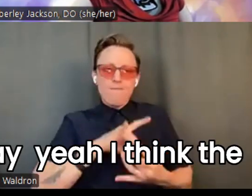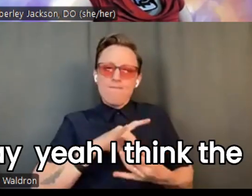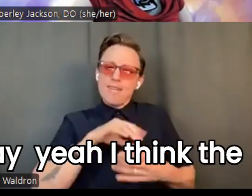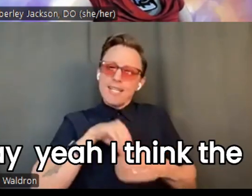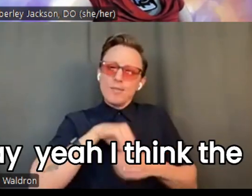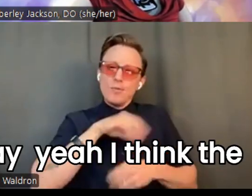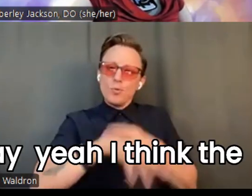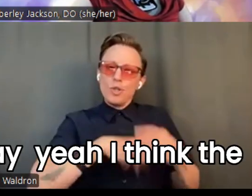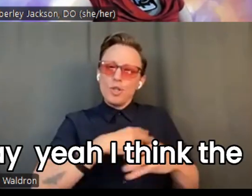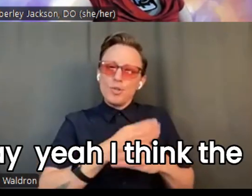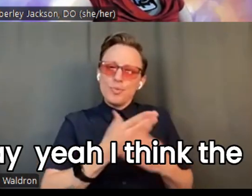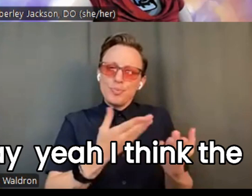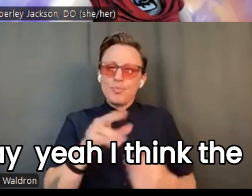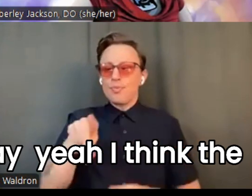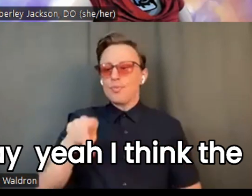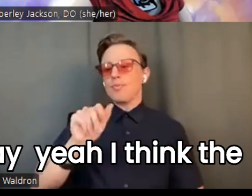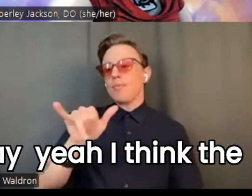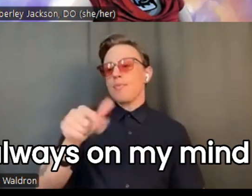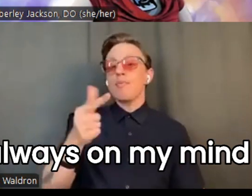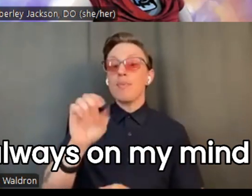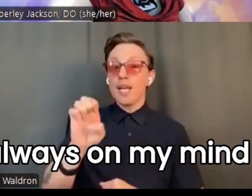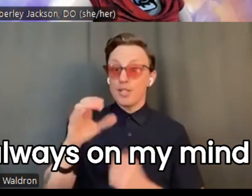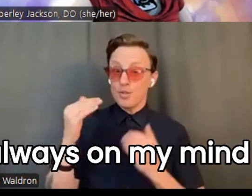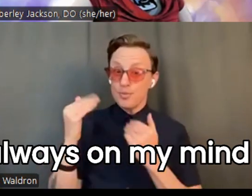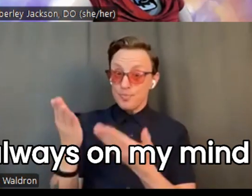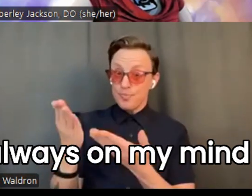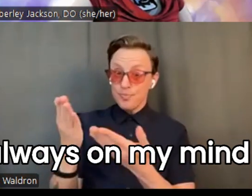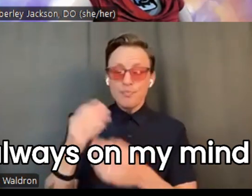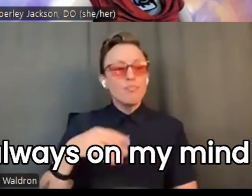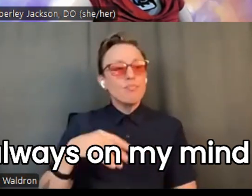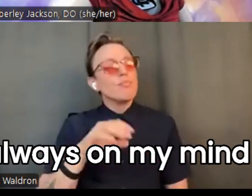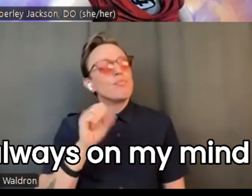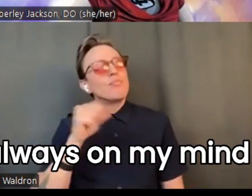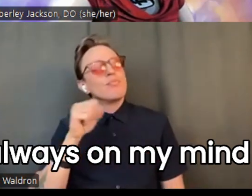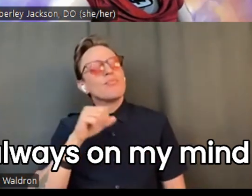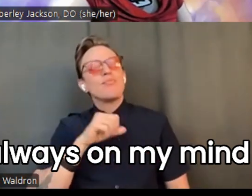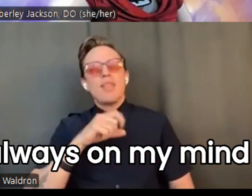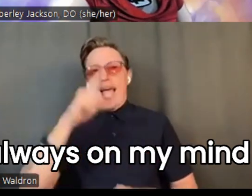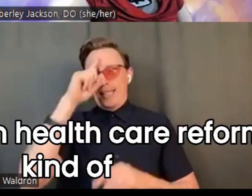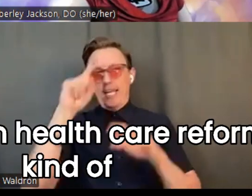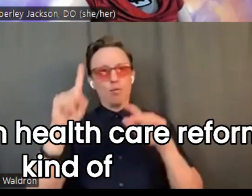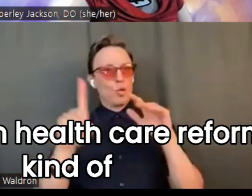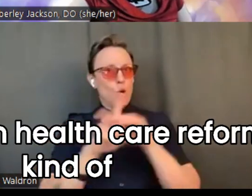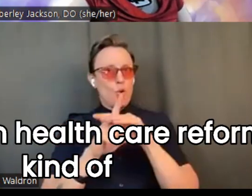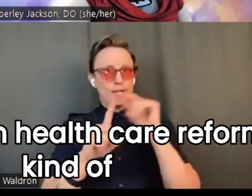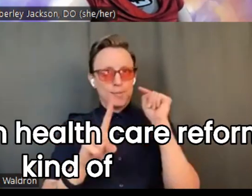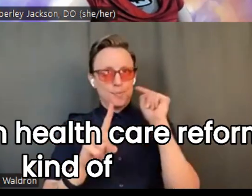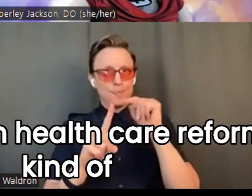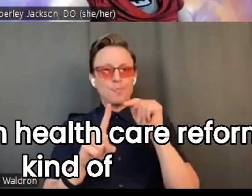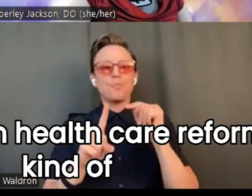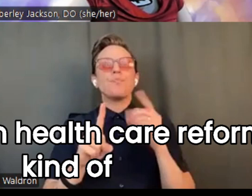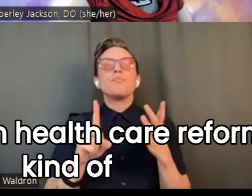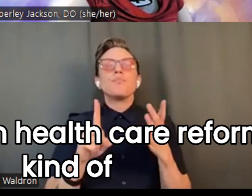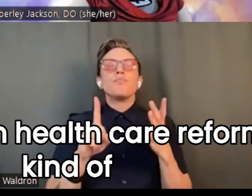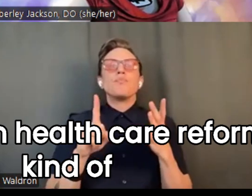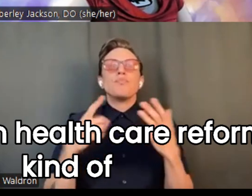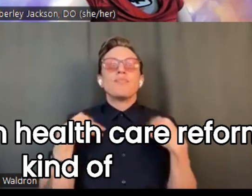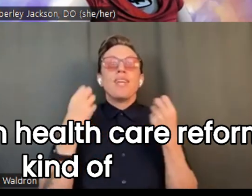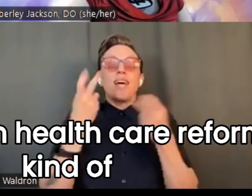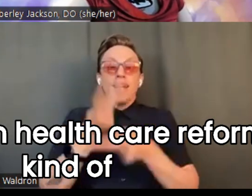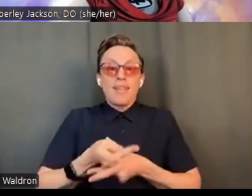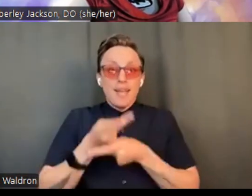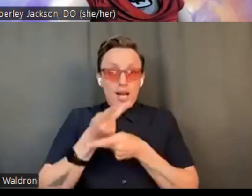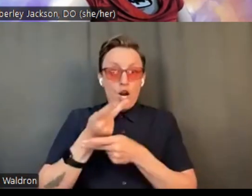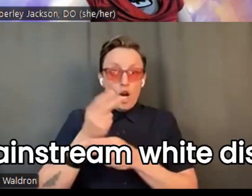Okay. Yeah, I think the first thing that's always on my mind is to get comfortable with healthcare reform. This is